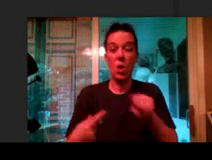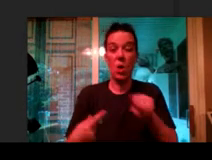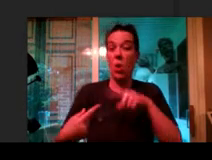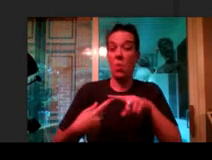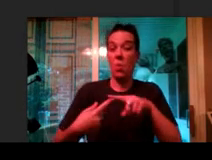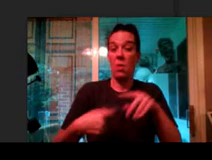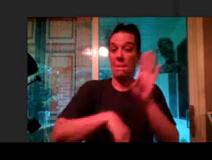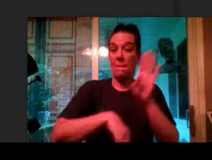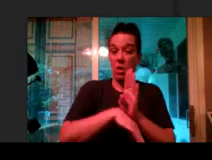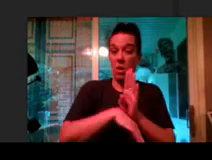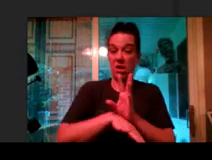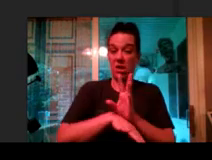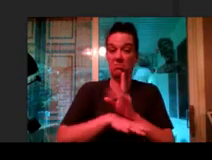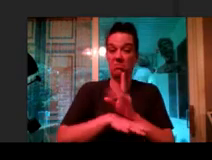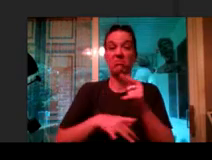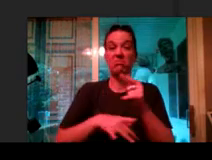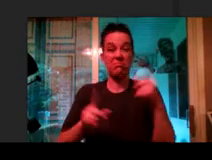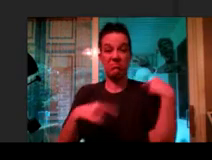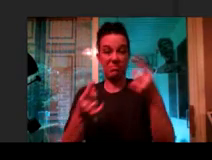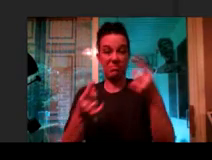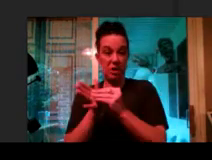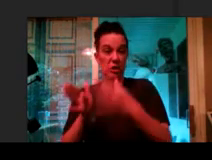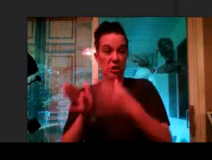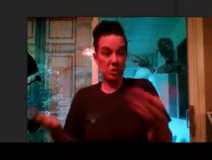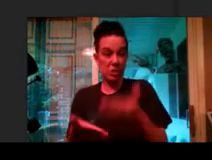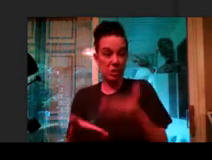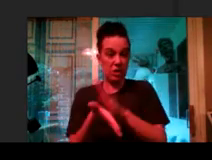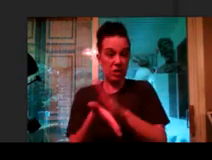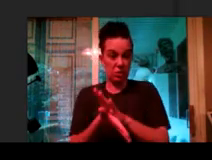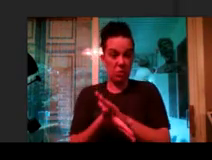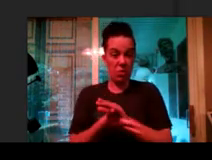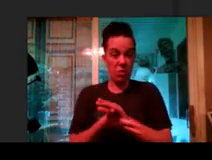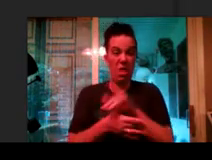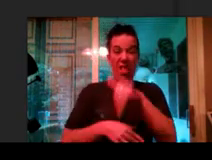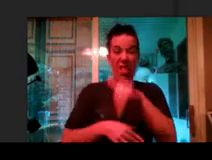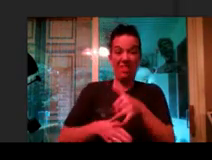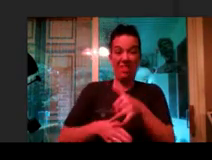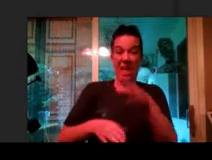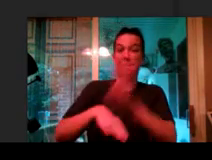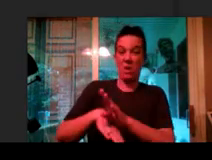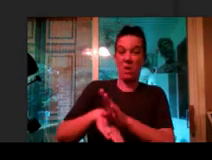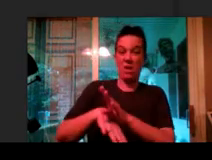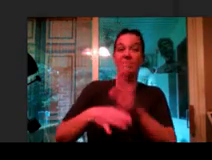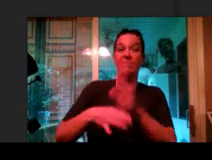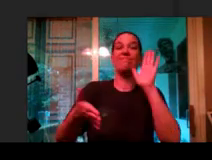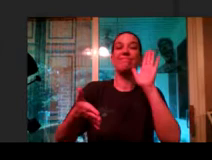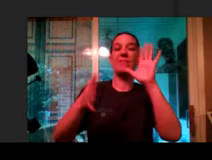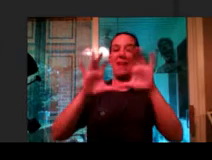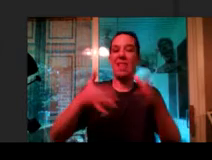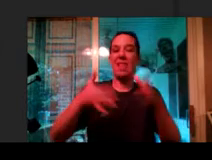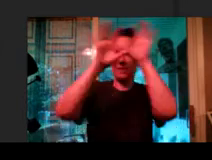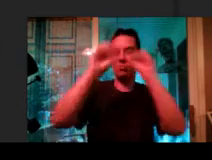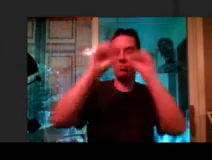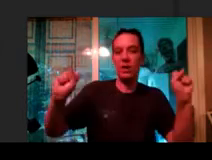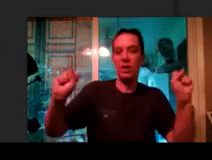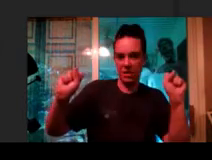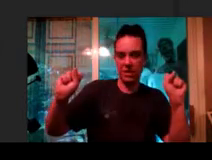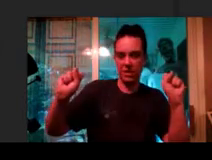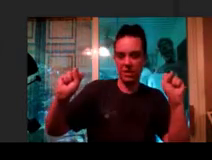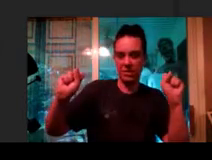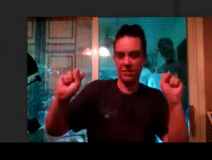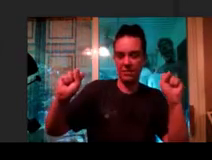student at this school, he has been class president. That is a tradition of